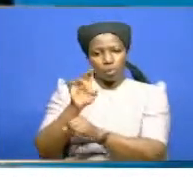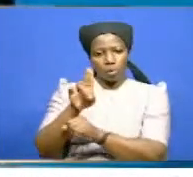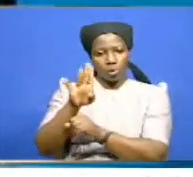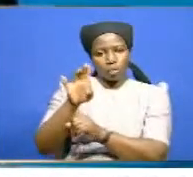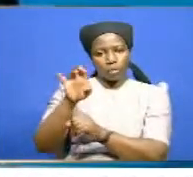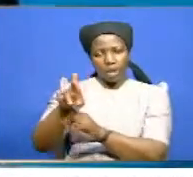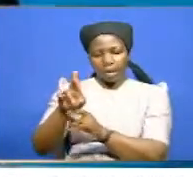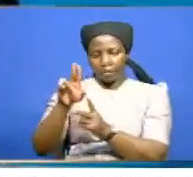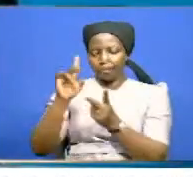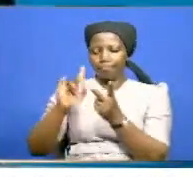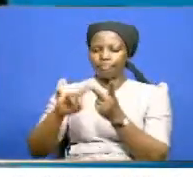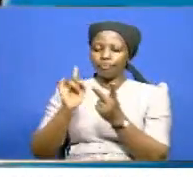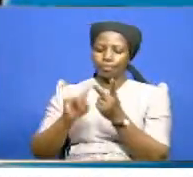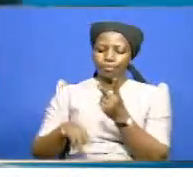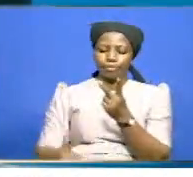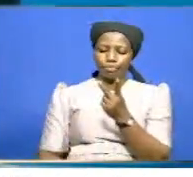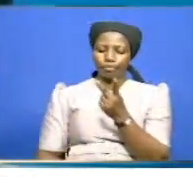can